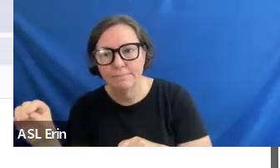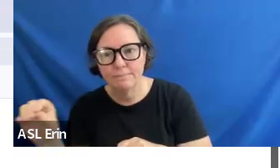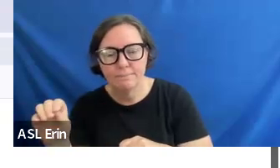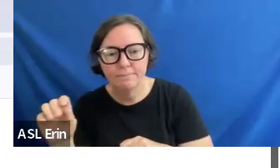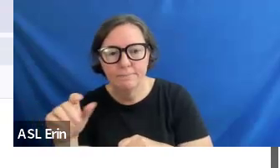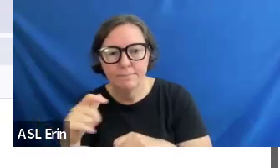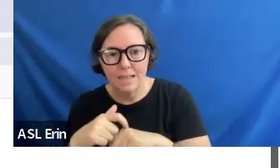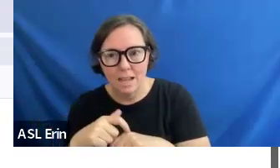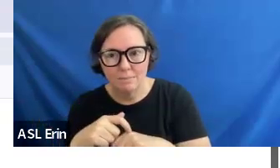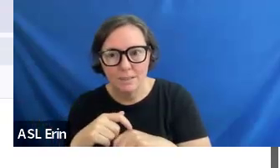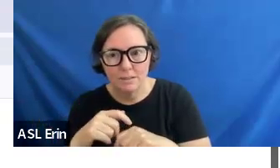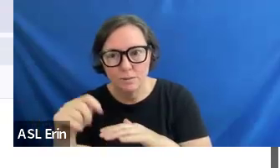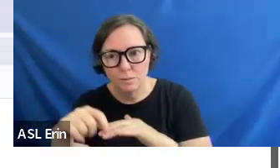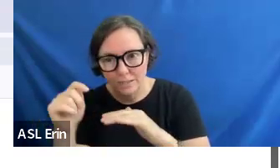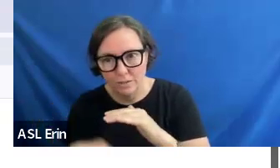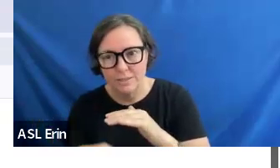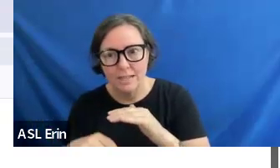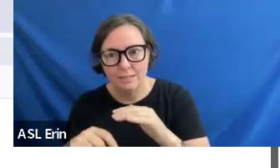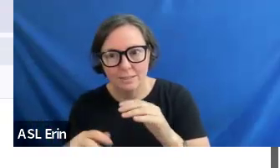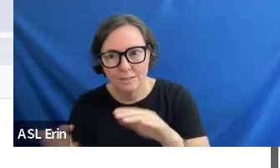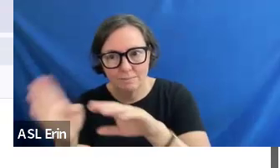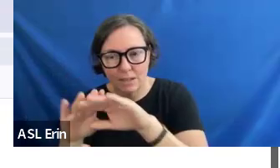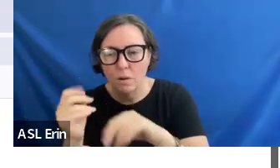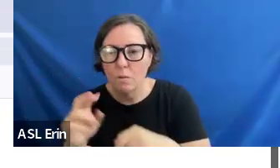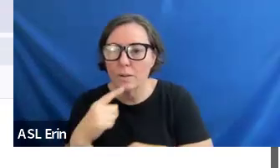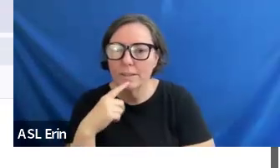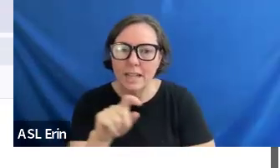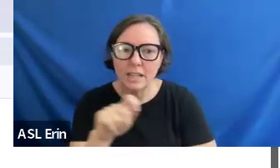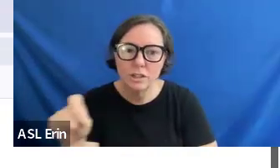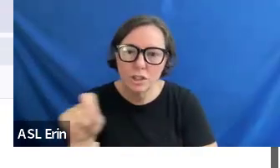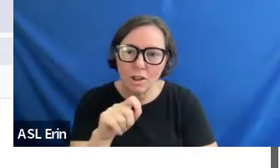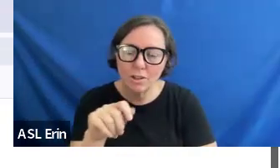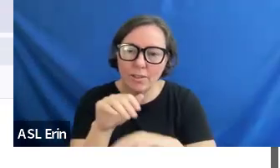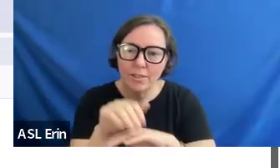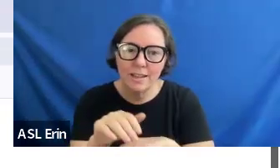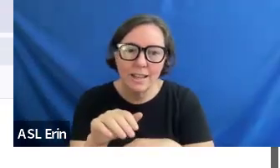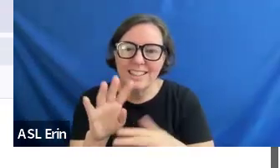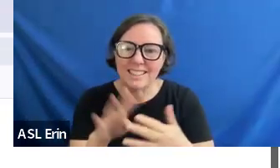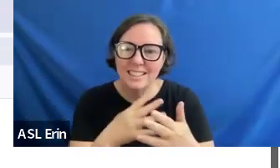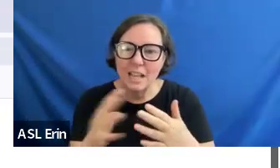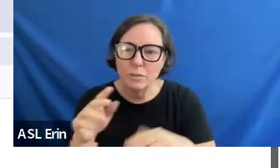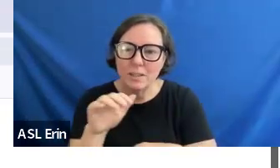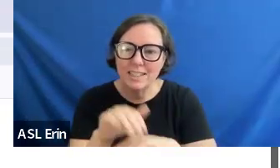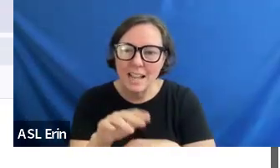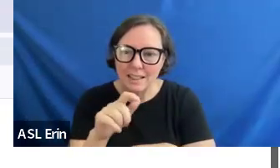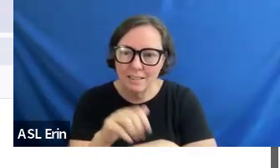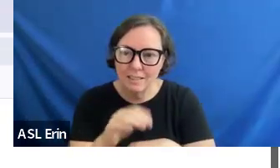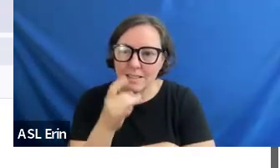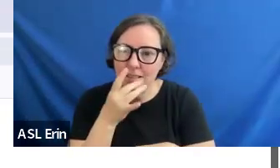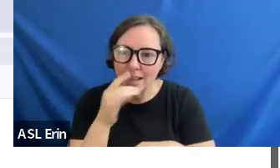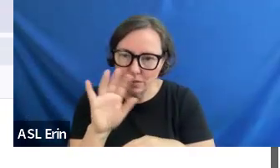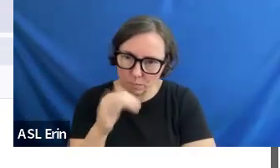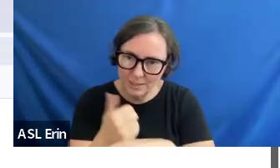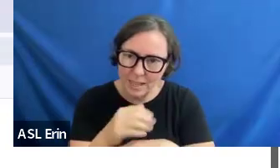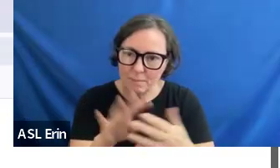nightlight intensity. Or you can say toggle schedule nightlight to turn scheduling on. Once you are done, you can